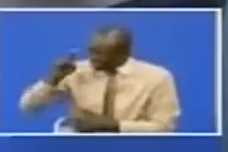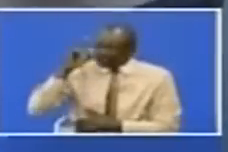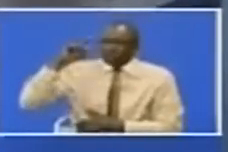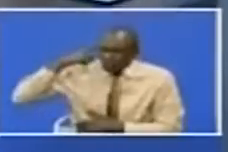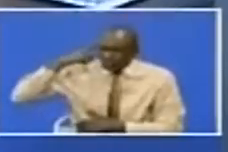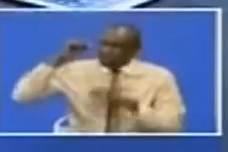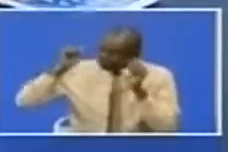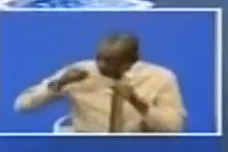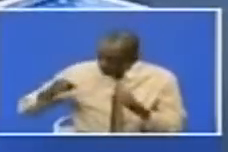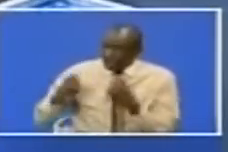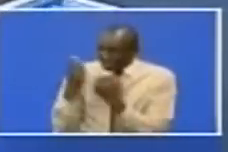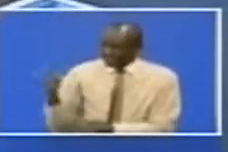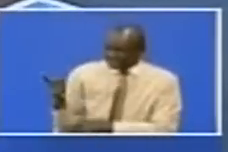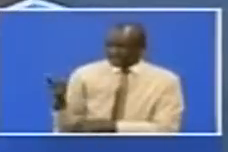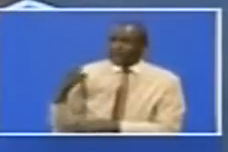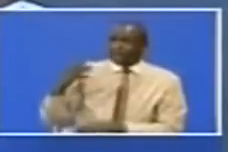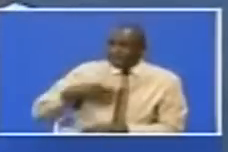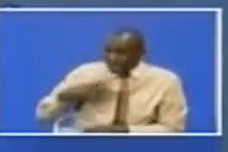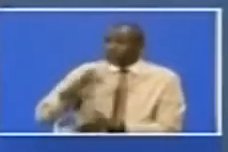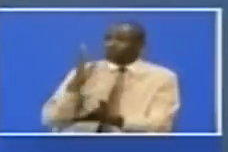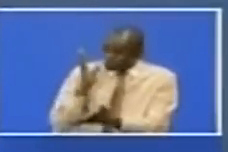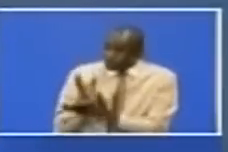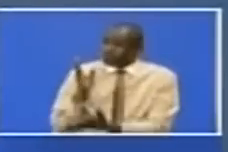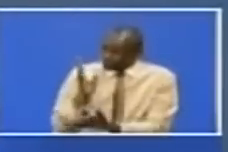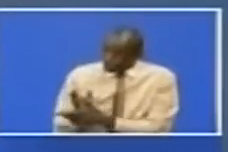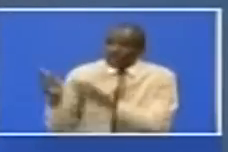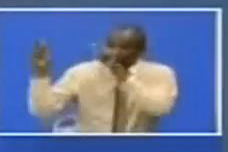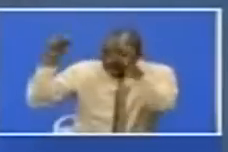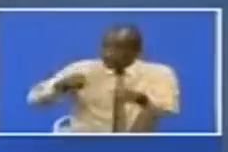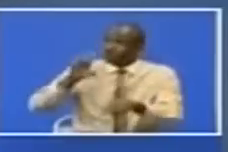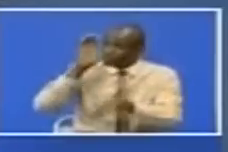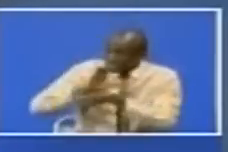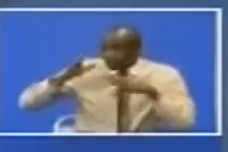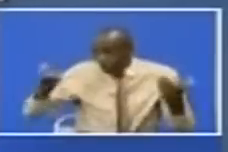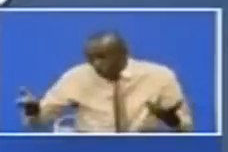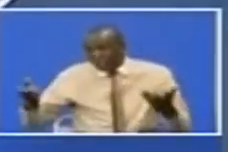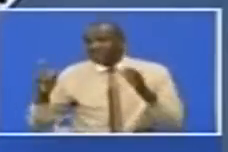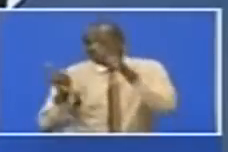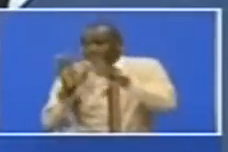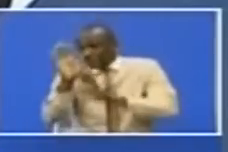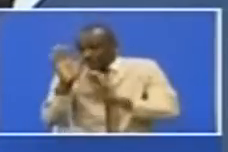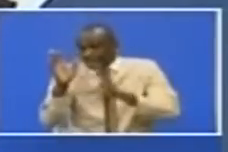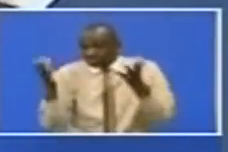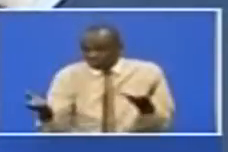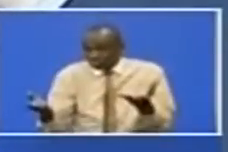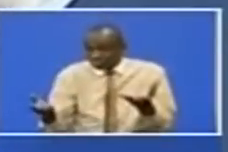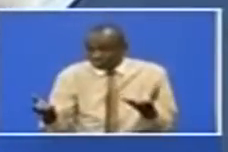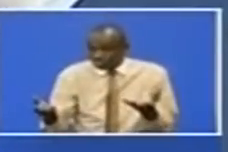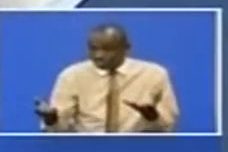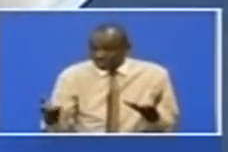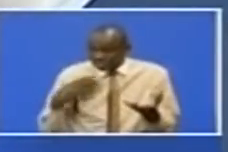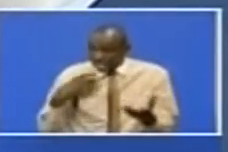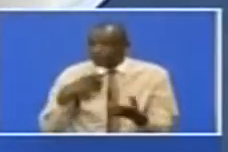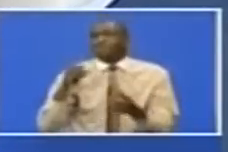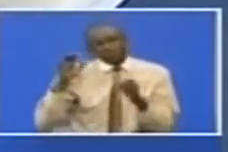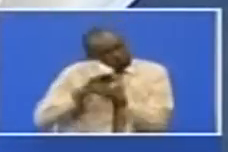it will come to that to a mm-hmm. place where people actually you know come to your church or to your you know ministries you know in